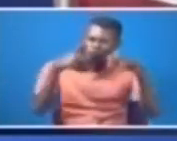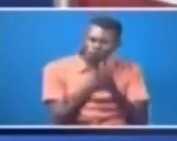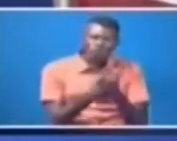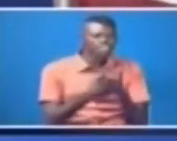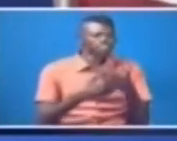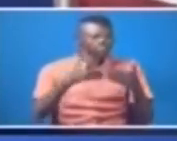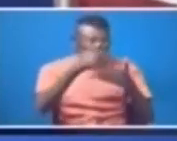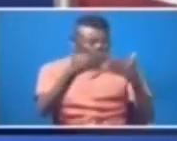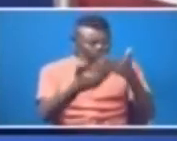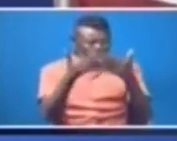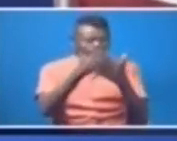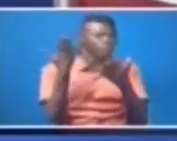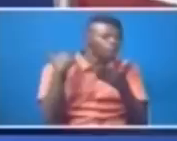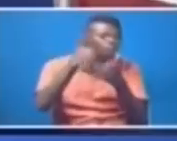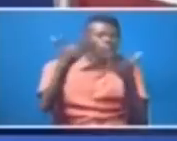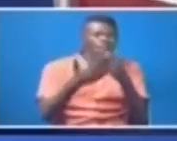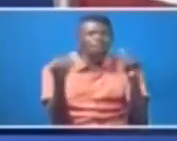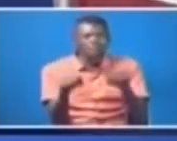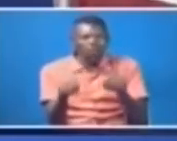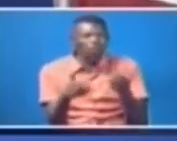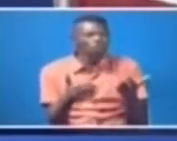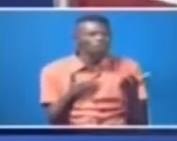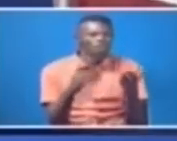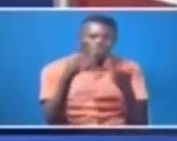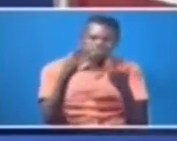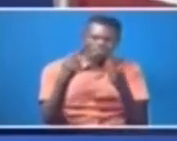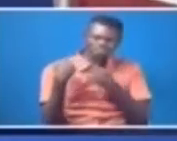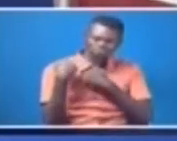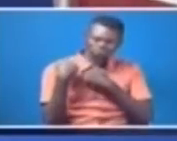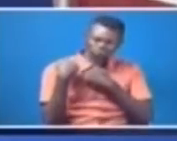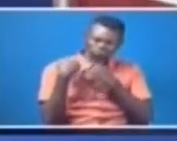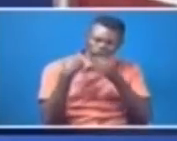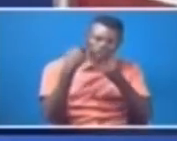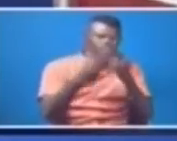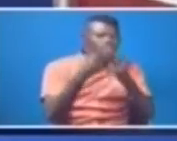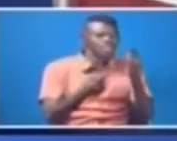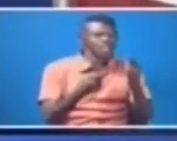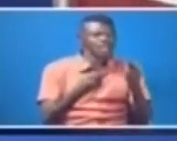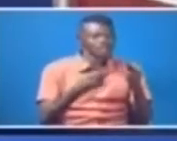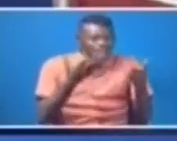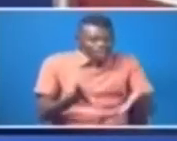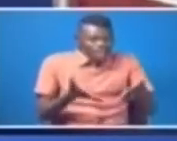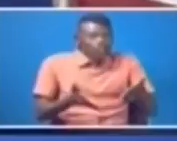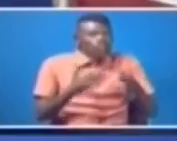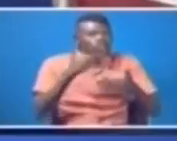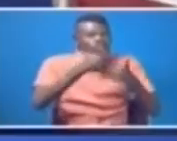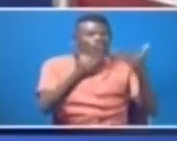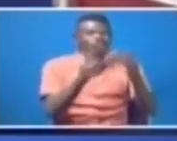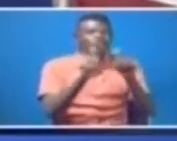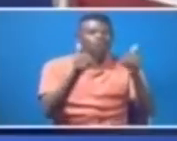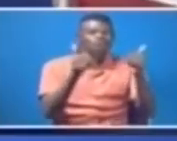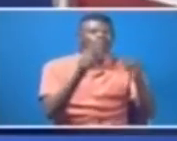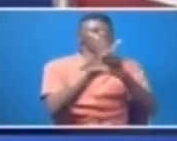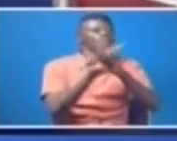the infrastructure deficit of close to 30 years of underinvestment that have now come in under President Kenyatta.